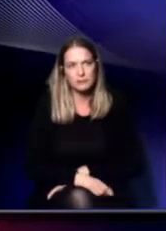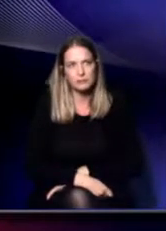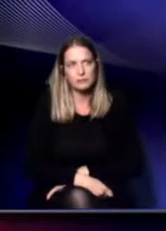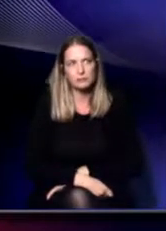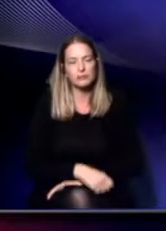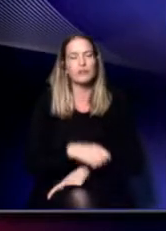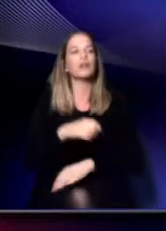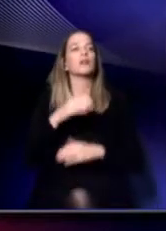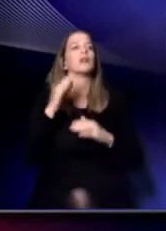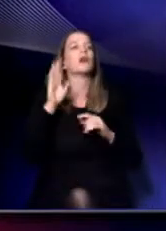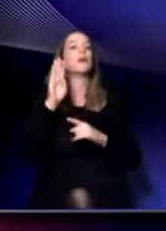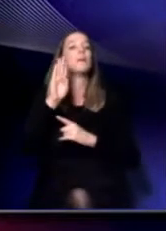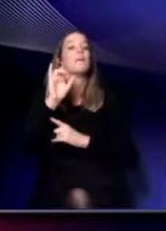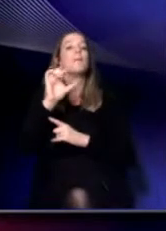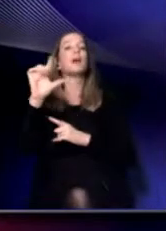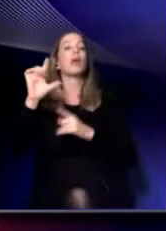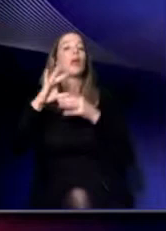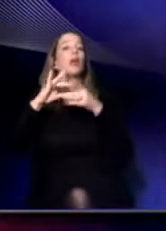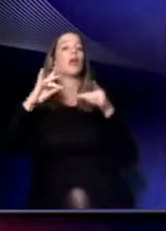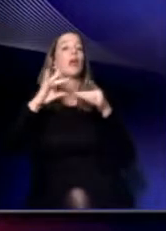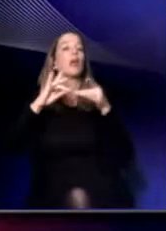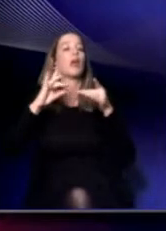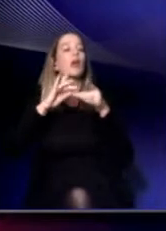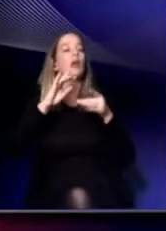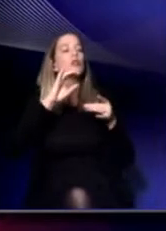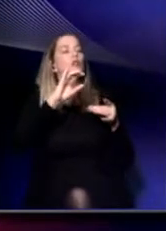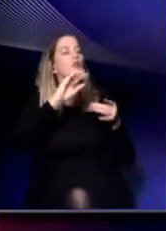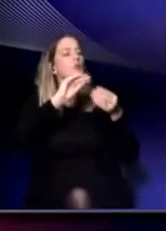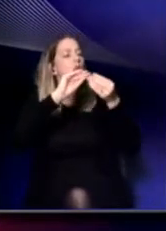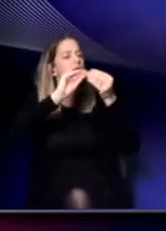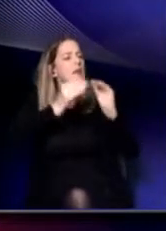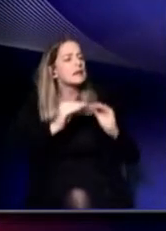Mark, this bill, what do those numbers reflect?